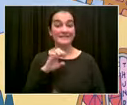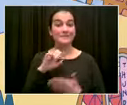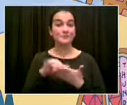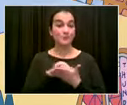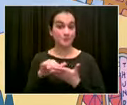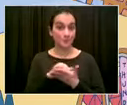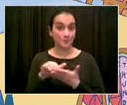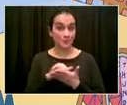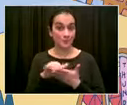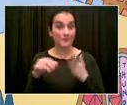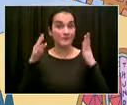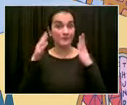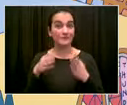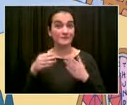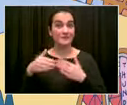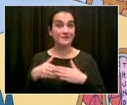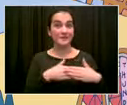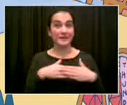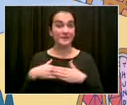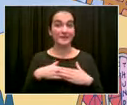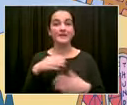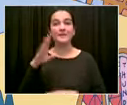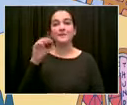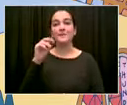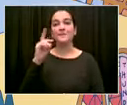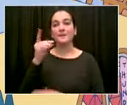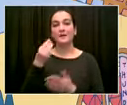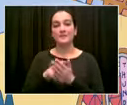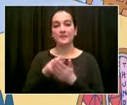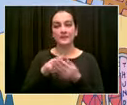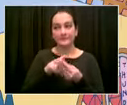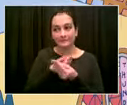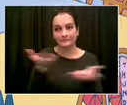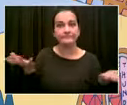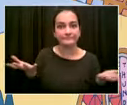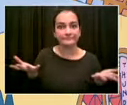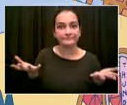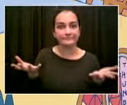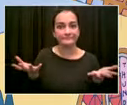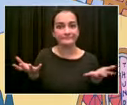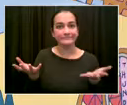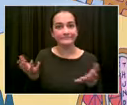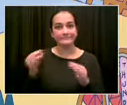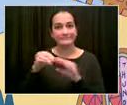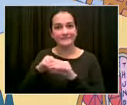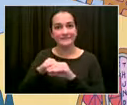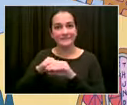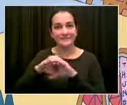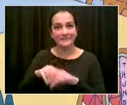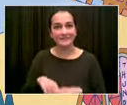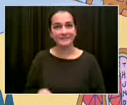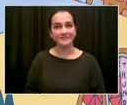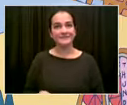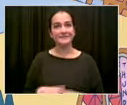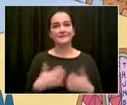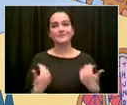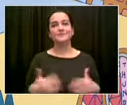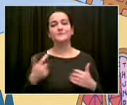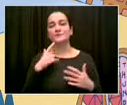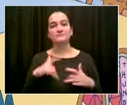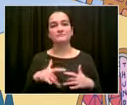Brooklyn to be proud of, a lot in this city. The amazing progress of making the borough safer, again, thanks to the